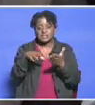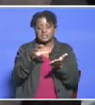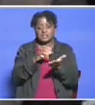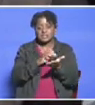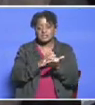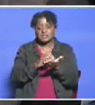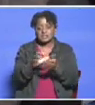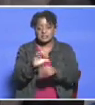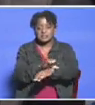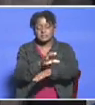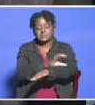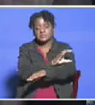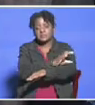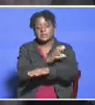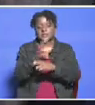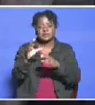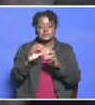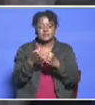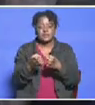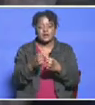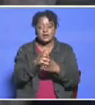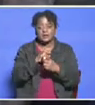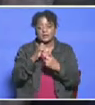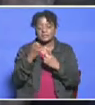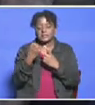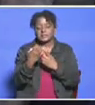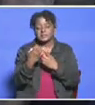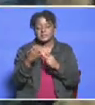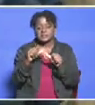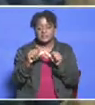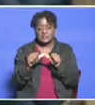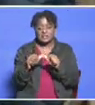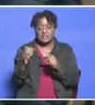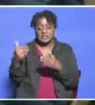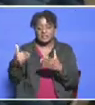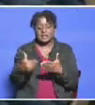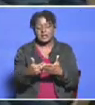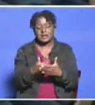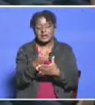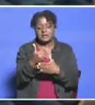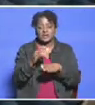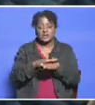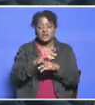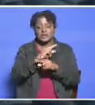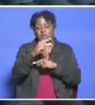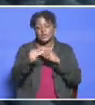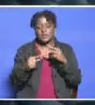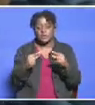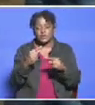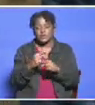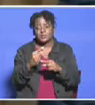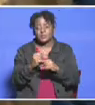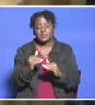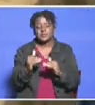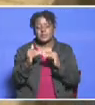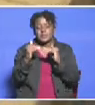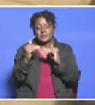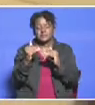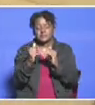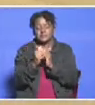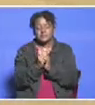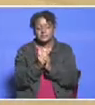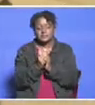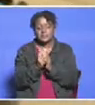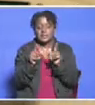the global stage. And as they do so, the Prime Minister reminded them that the government continues to put its financial house in order.